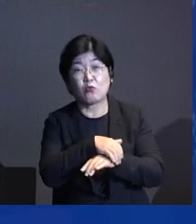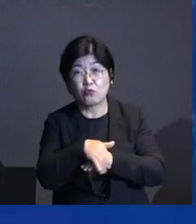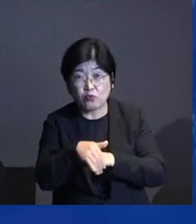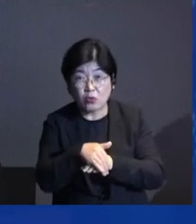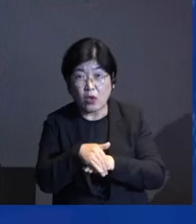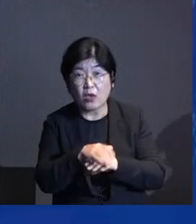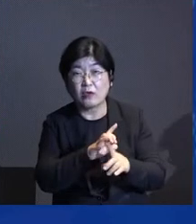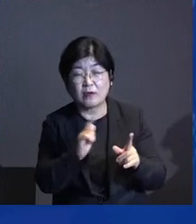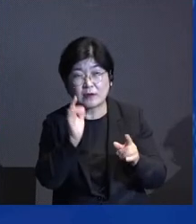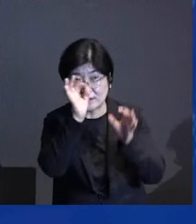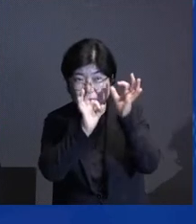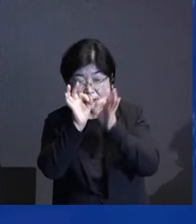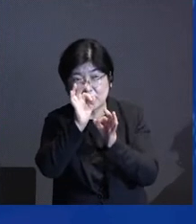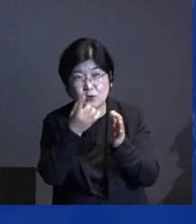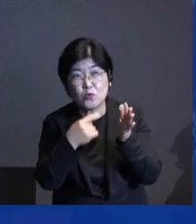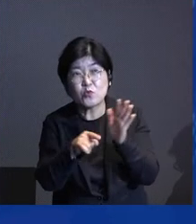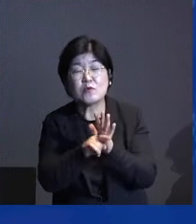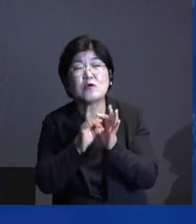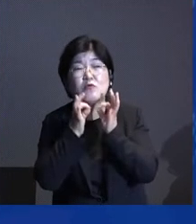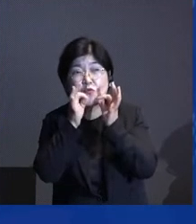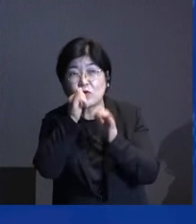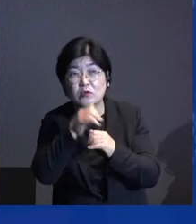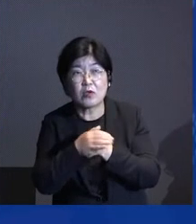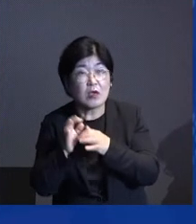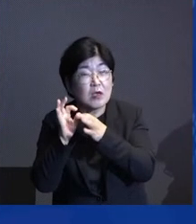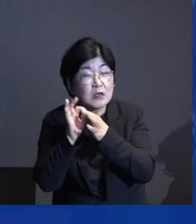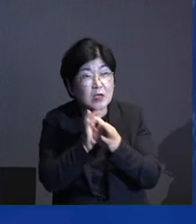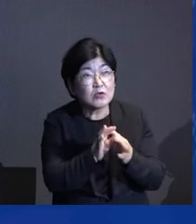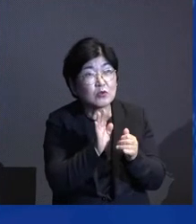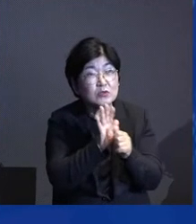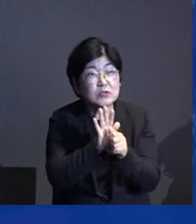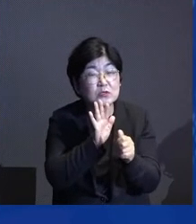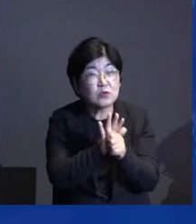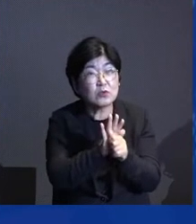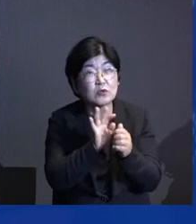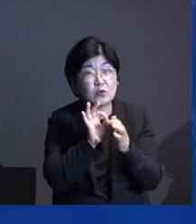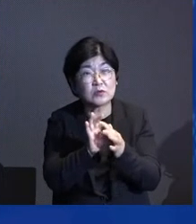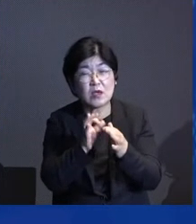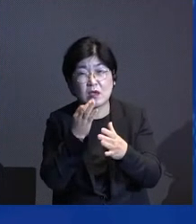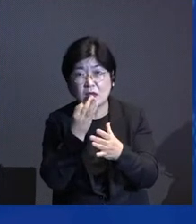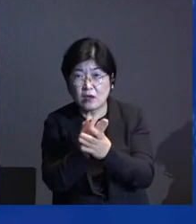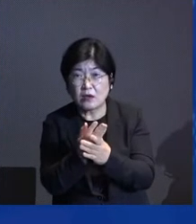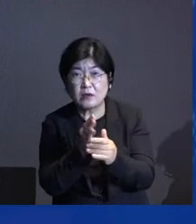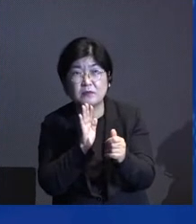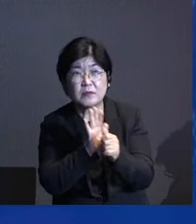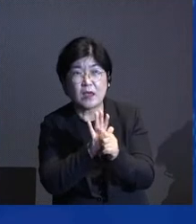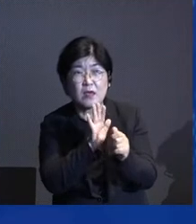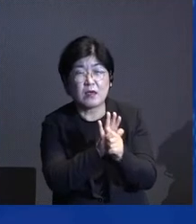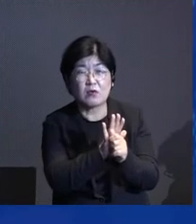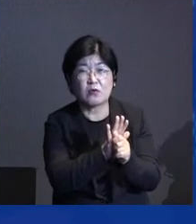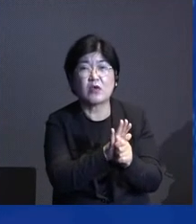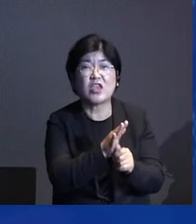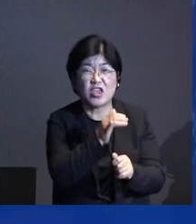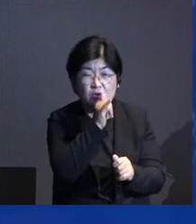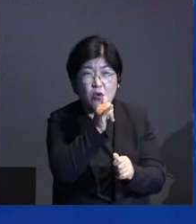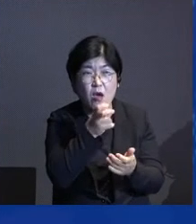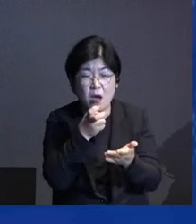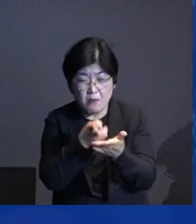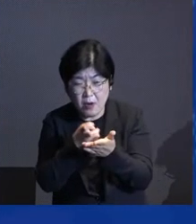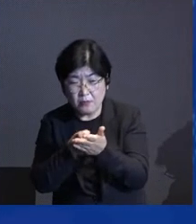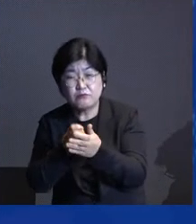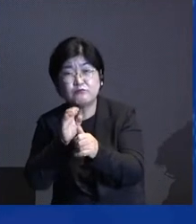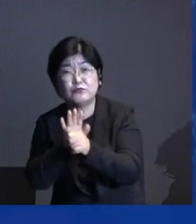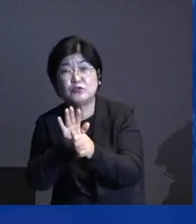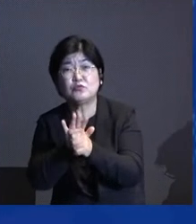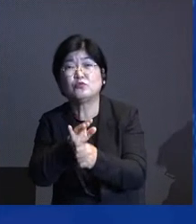support can be either cash or sending volunteers or helping with labor support or any kind of support that